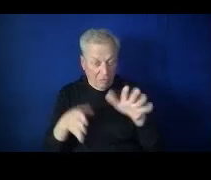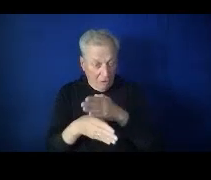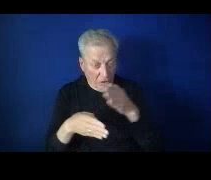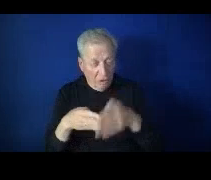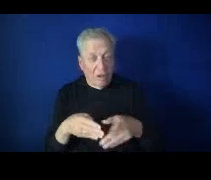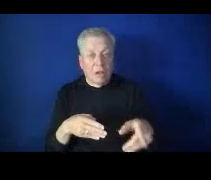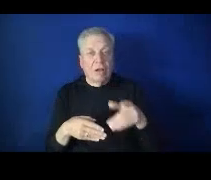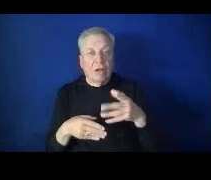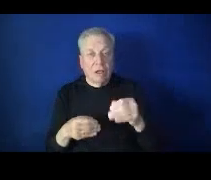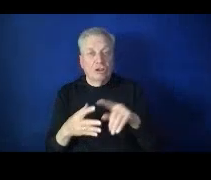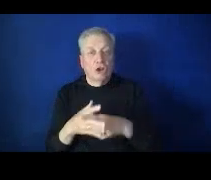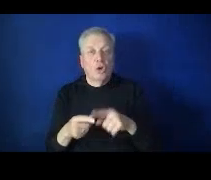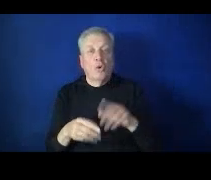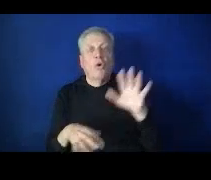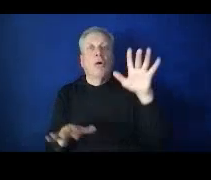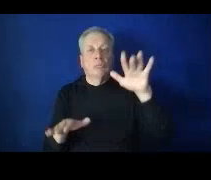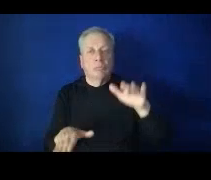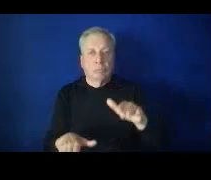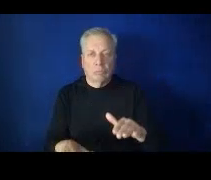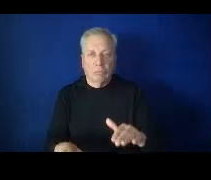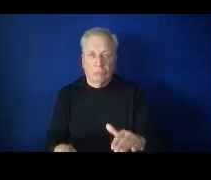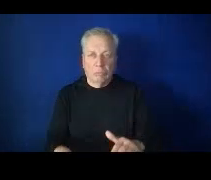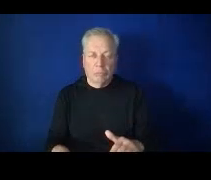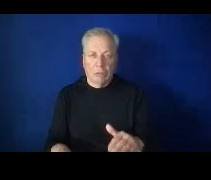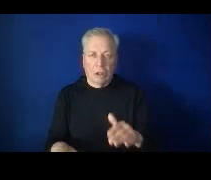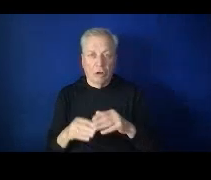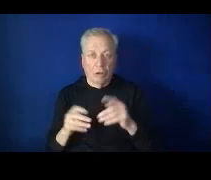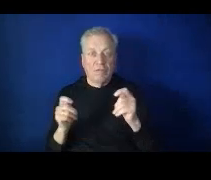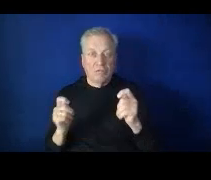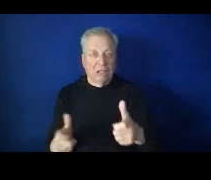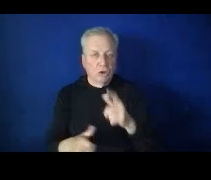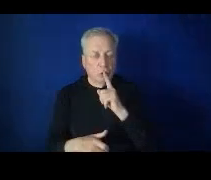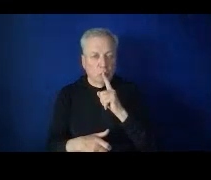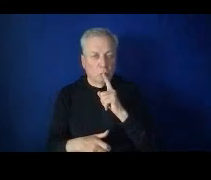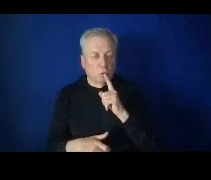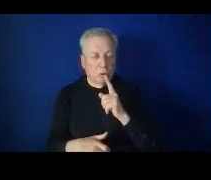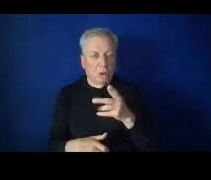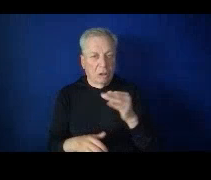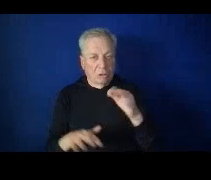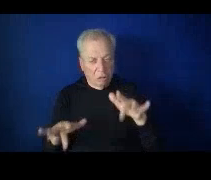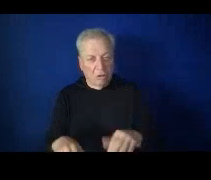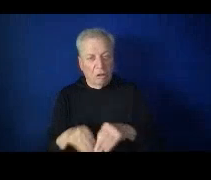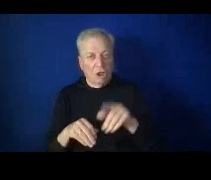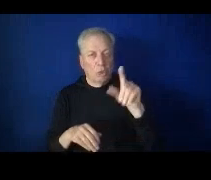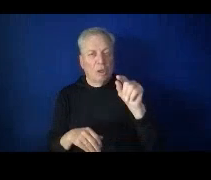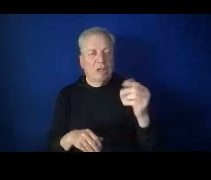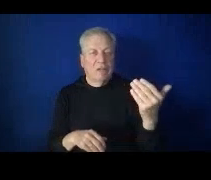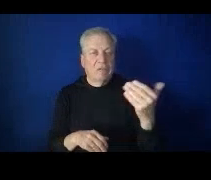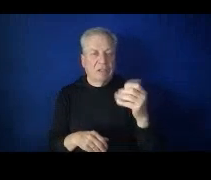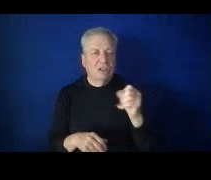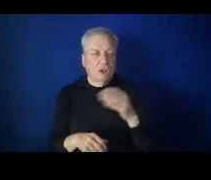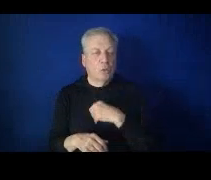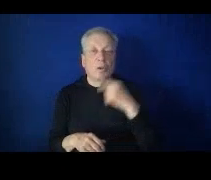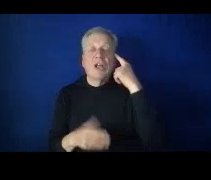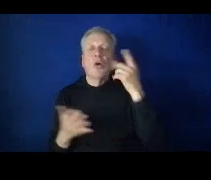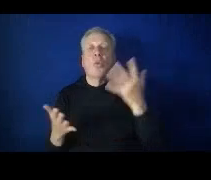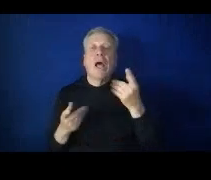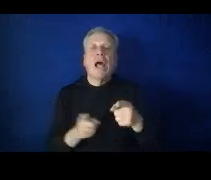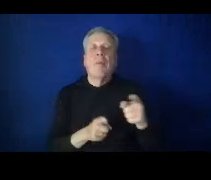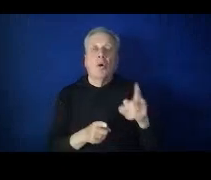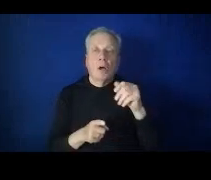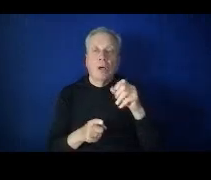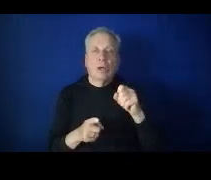out and it started going back down really fast, down to in 2015. And what we think happened was there